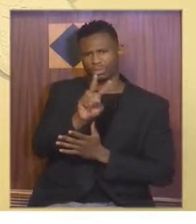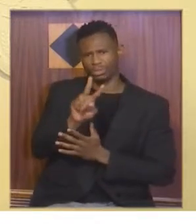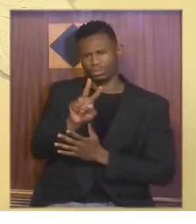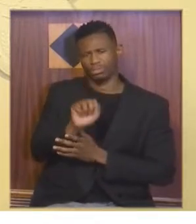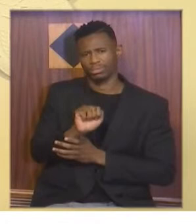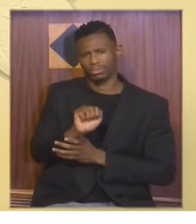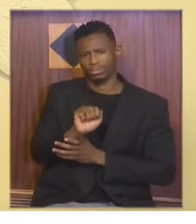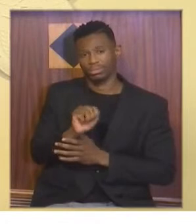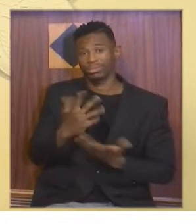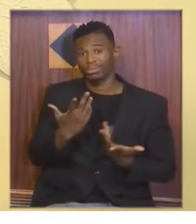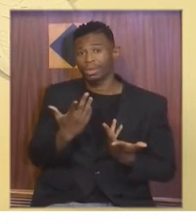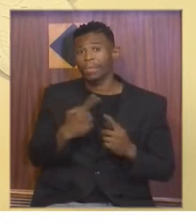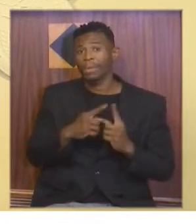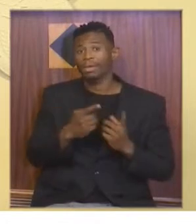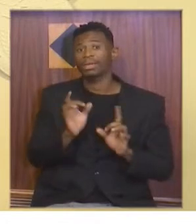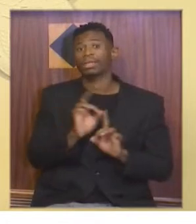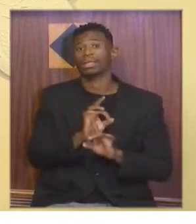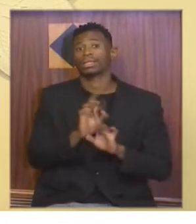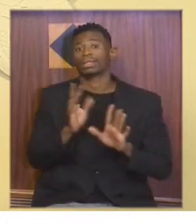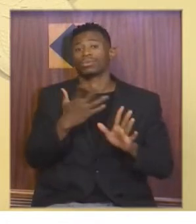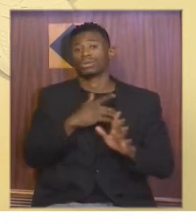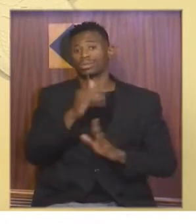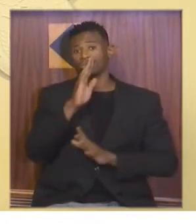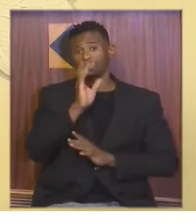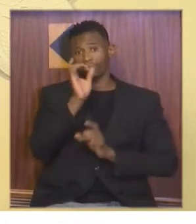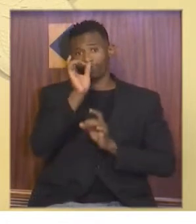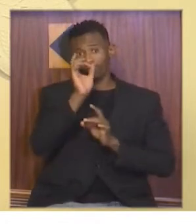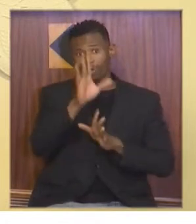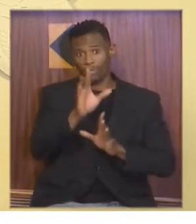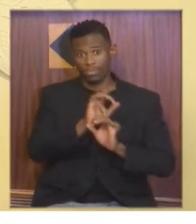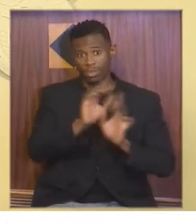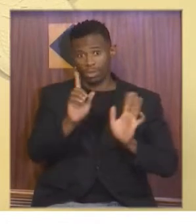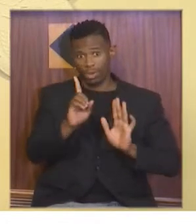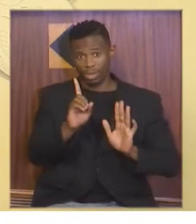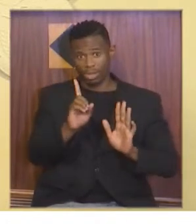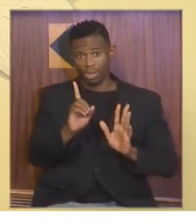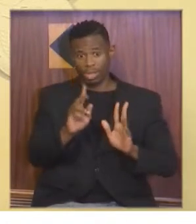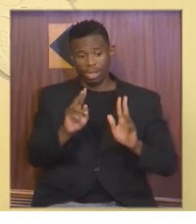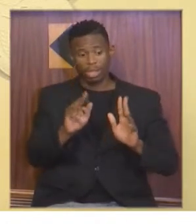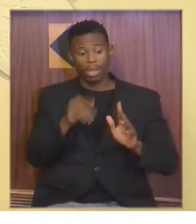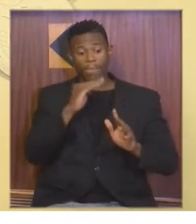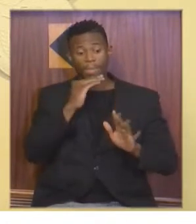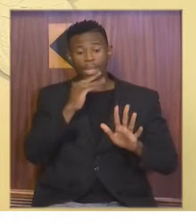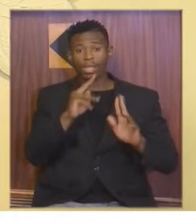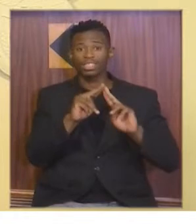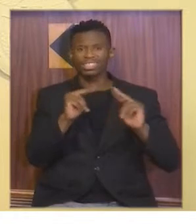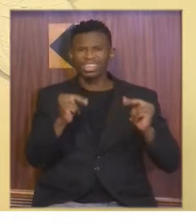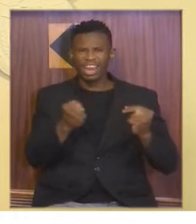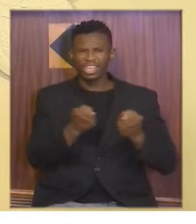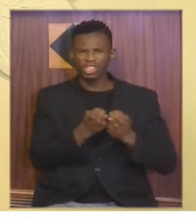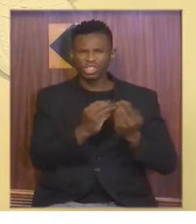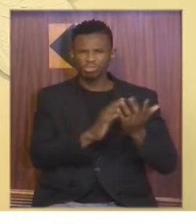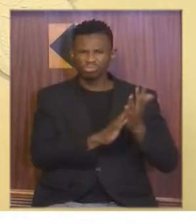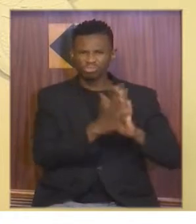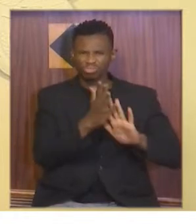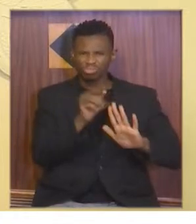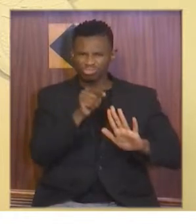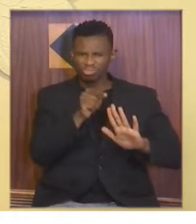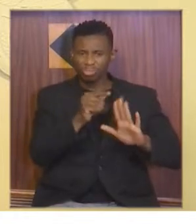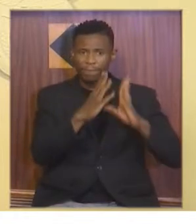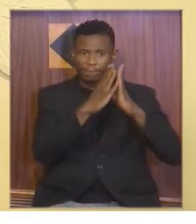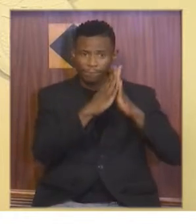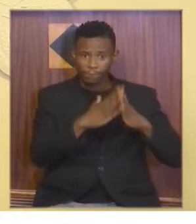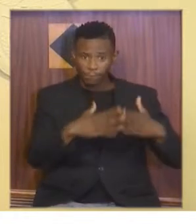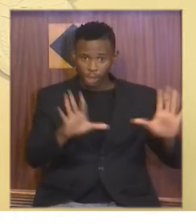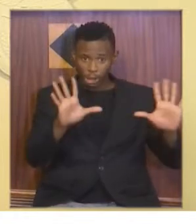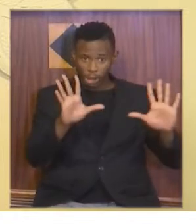the end of the national state of disaster will not mean the end and does not mean the end of